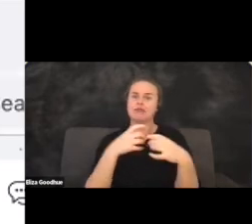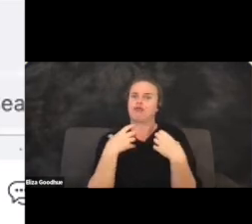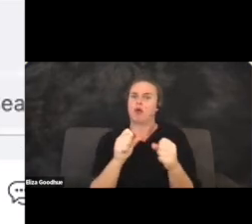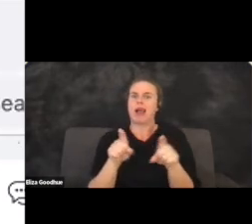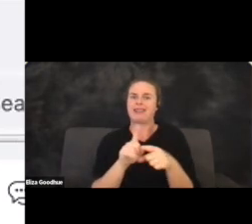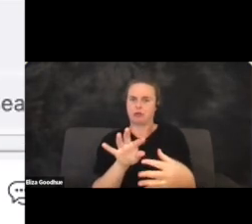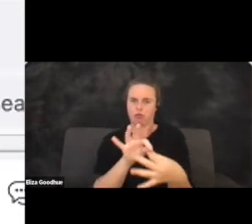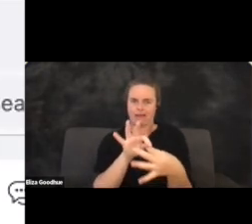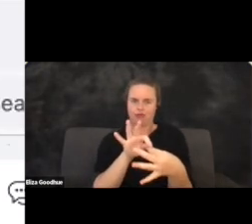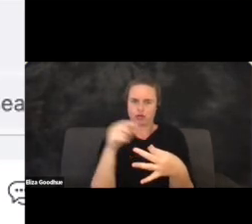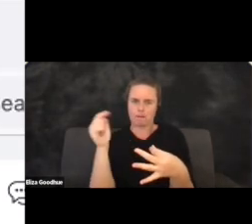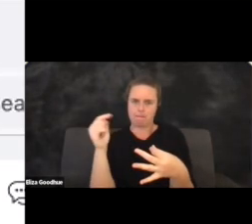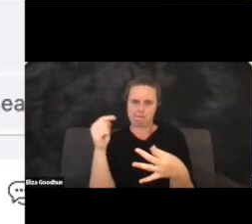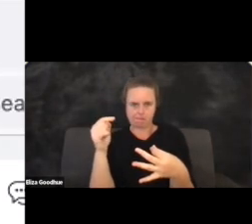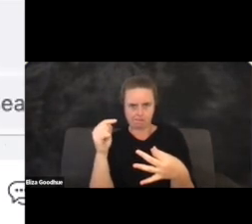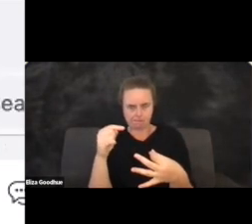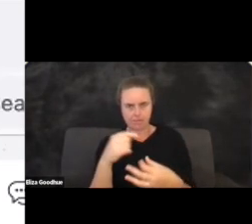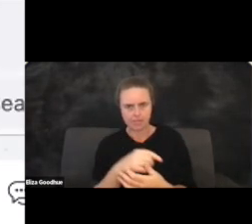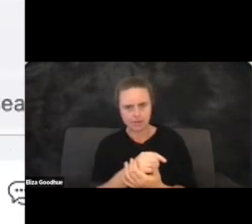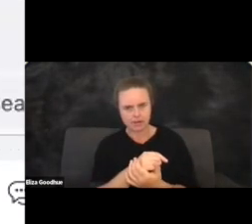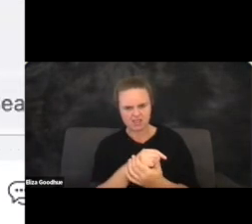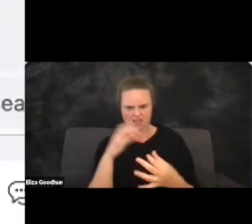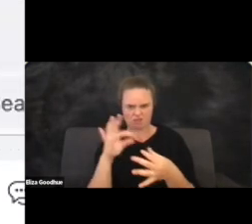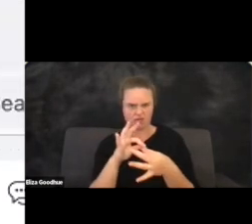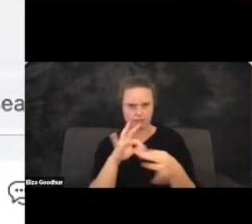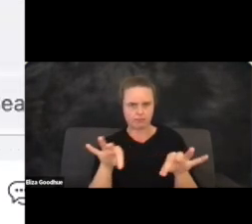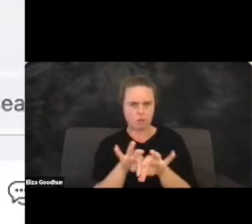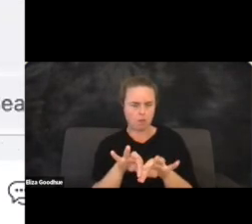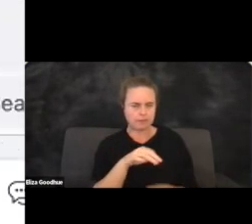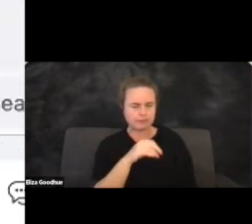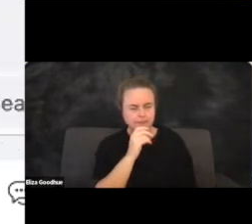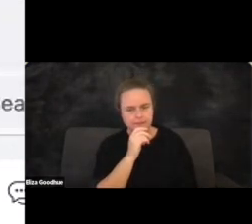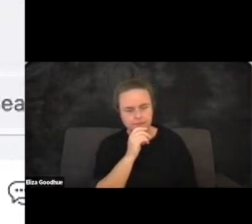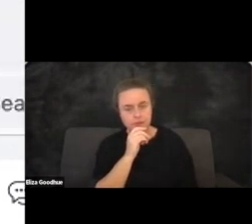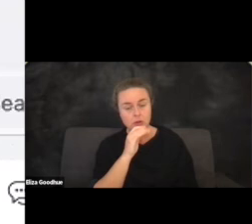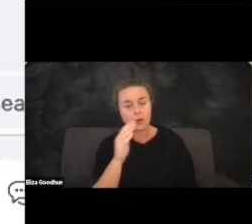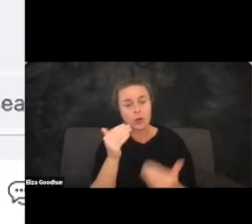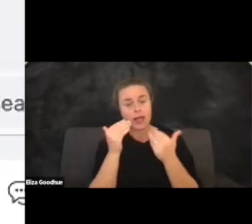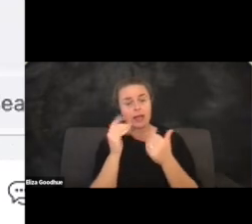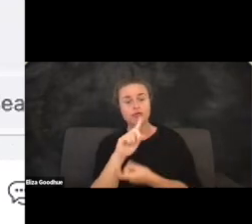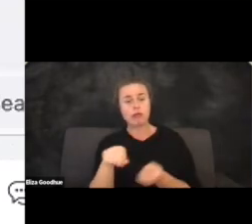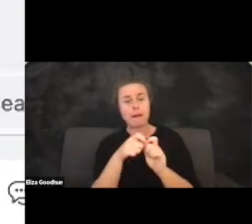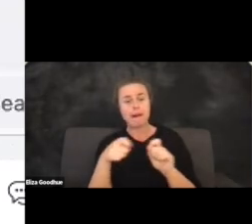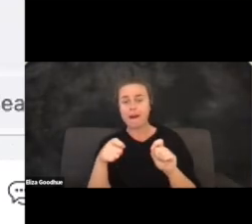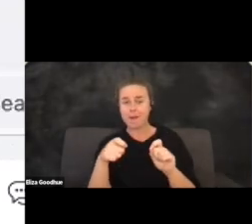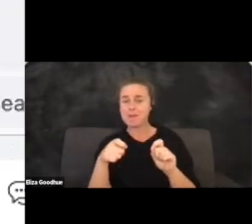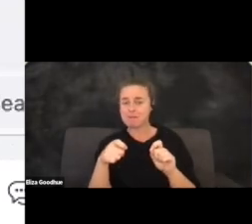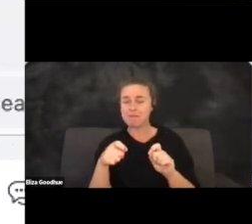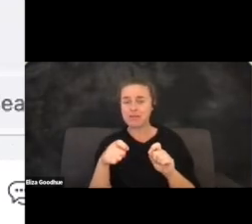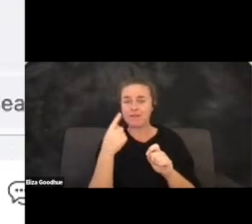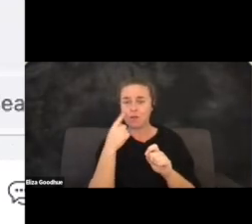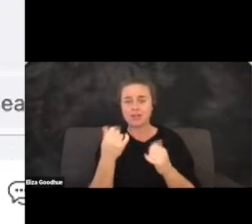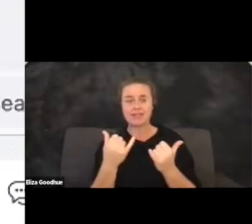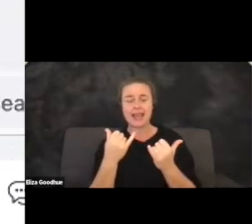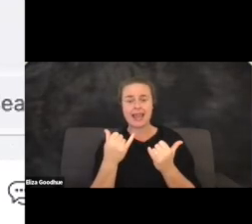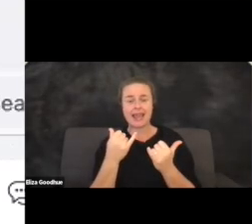So I'm going to go ahead and move us into the wrap-up activities of this learning collaborative for today, unless there's anyone sitting